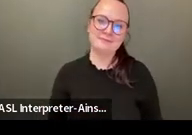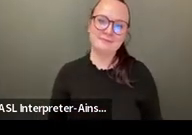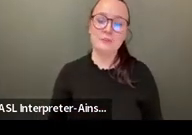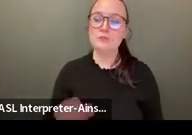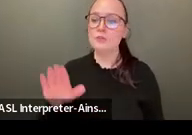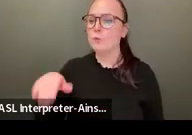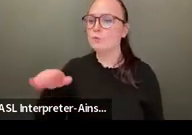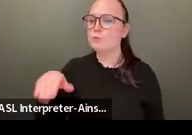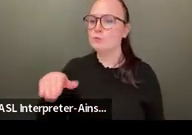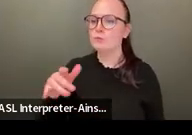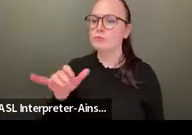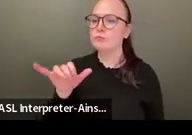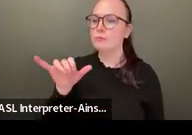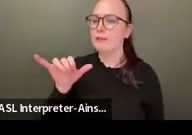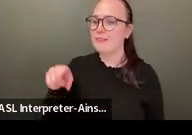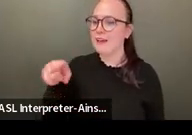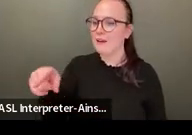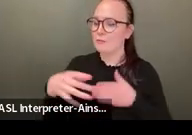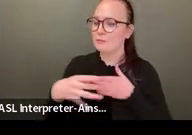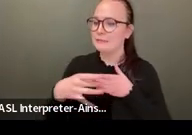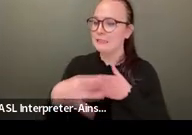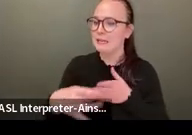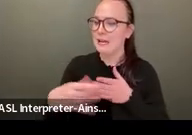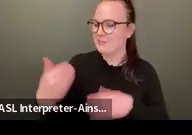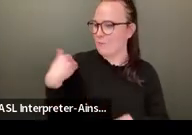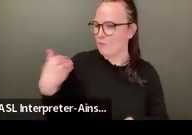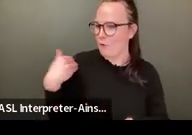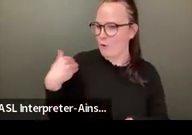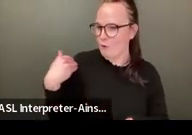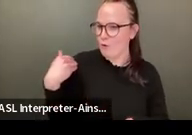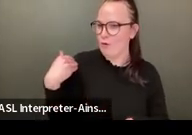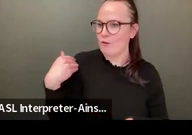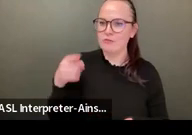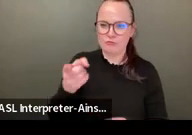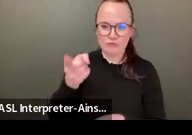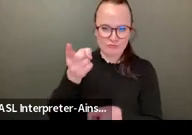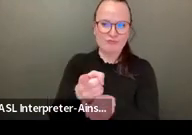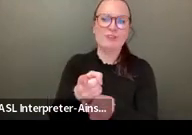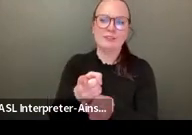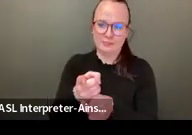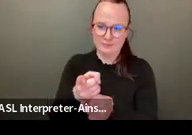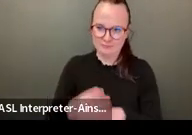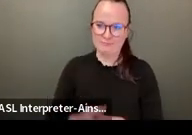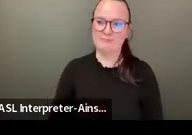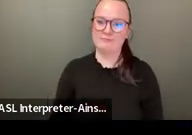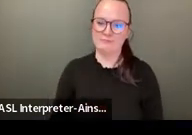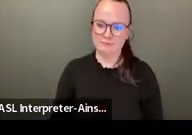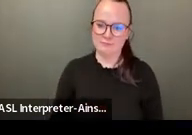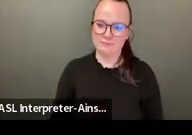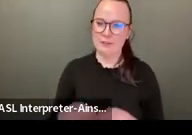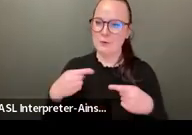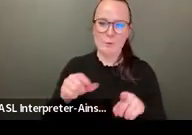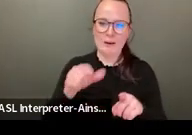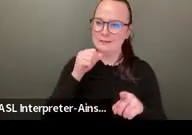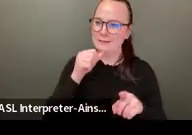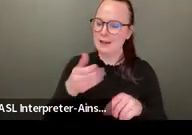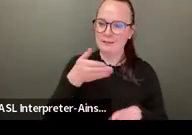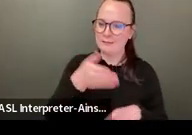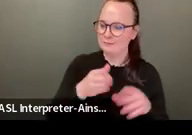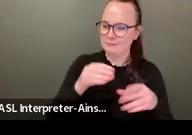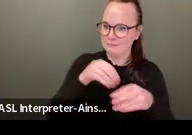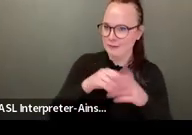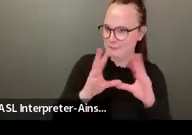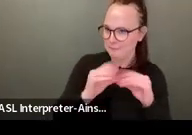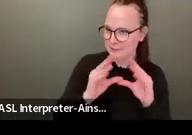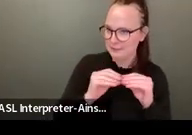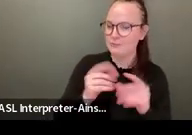Carolyn, that was the guidance that we had given previously. You're absolutely right at when not at a meeting. Thank you, Renee. It's